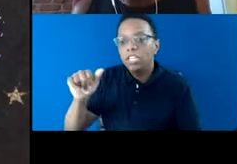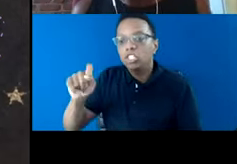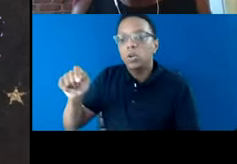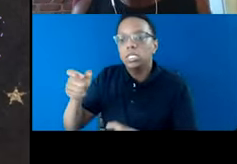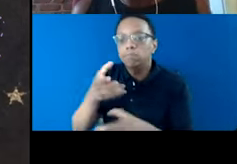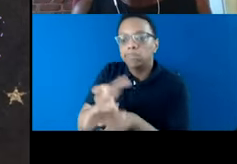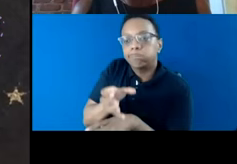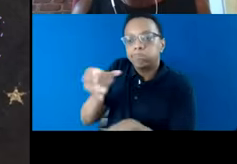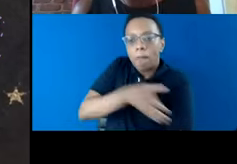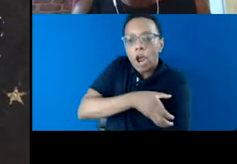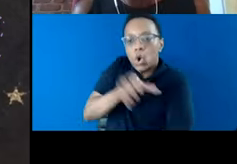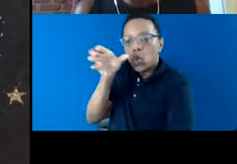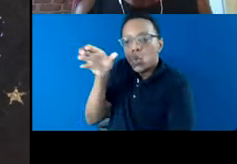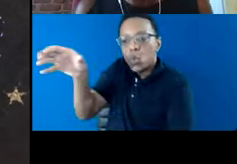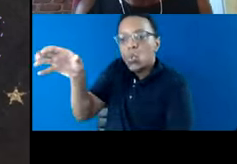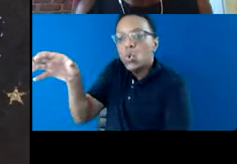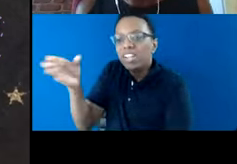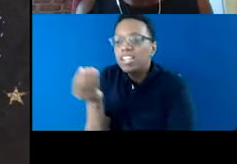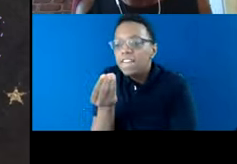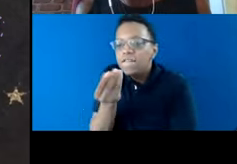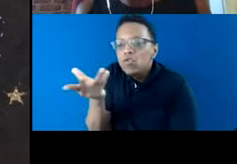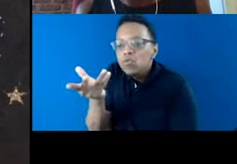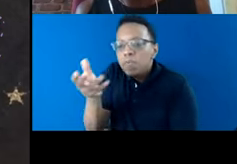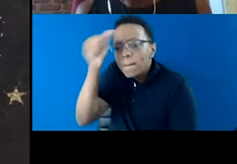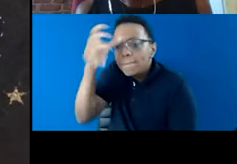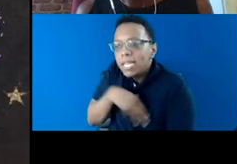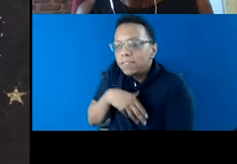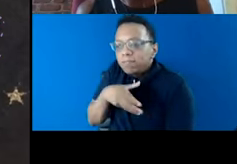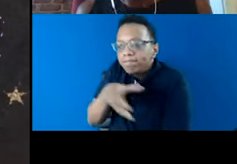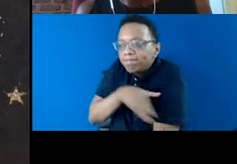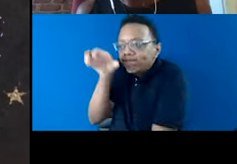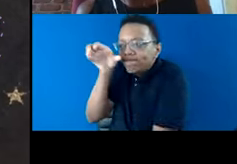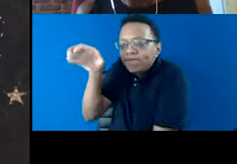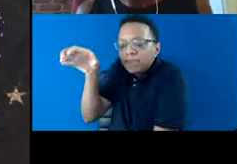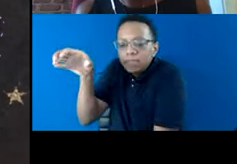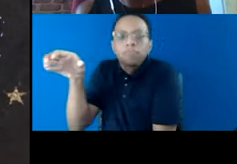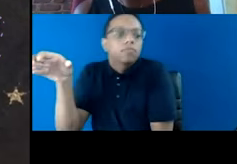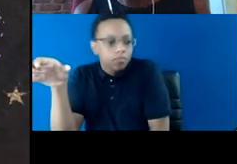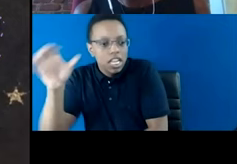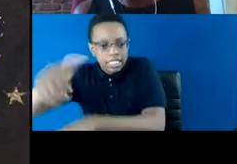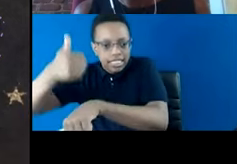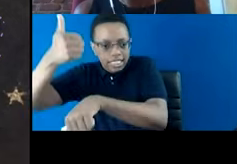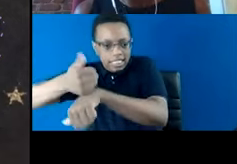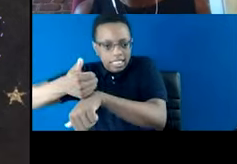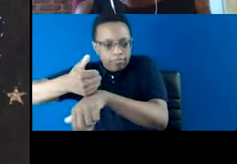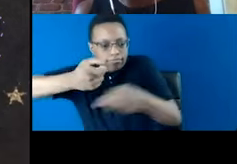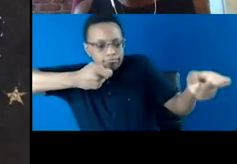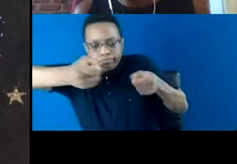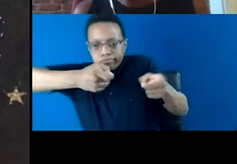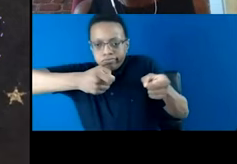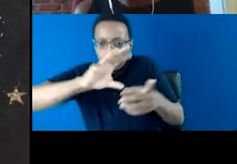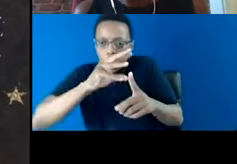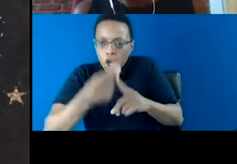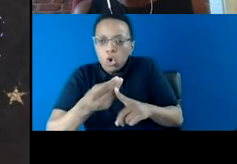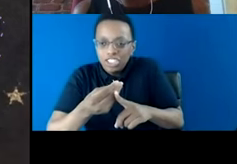hands of very few men who then create a culture where all men think they share in that power because